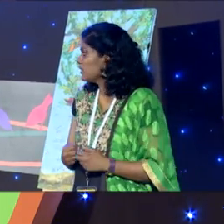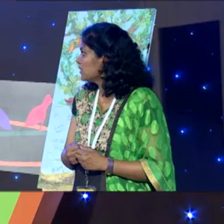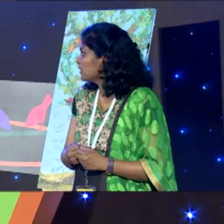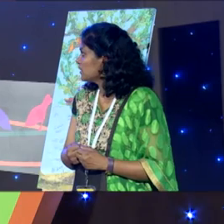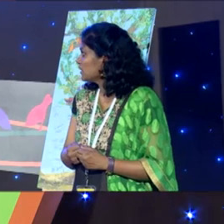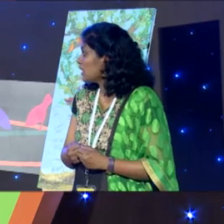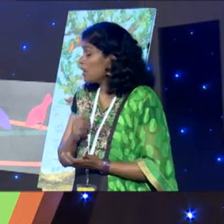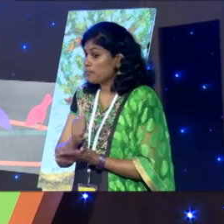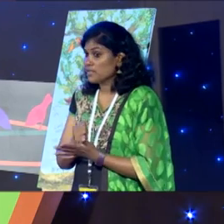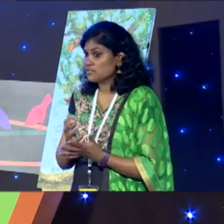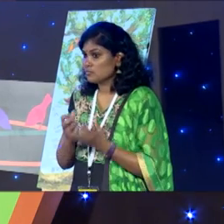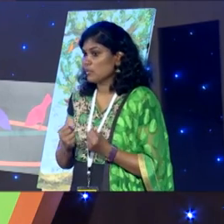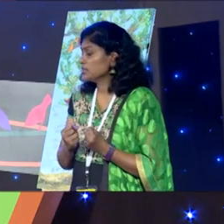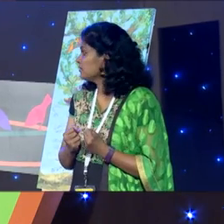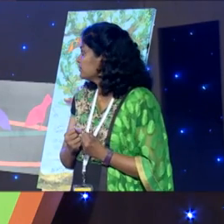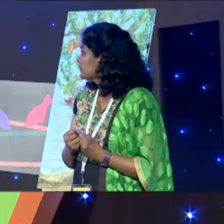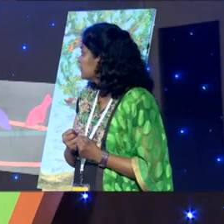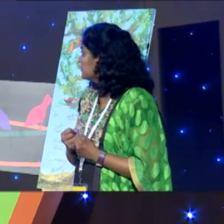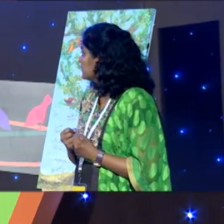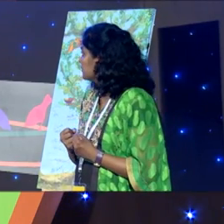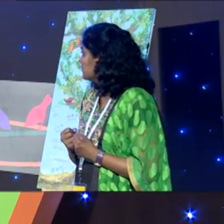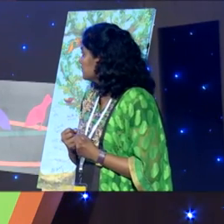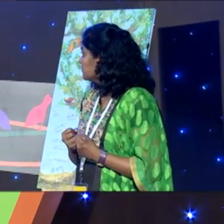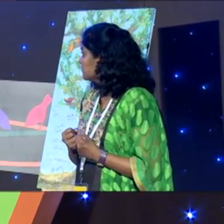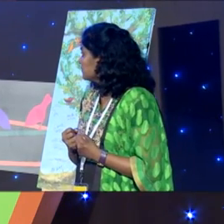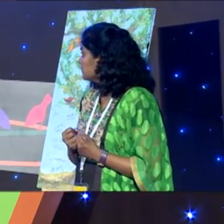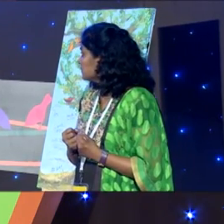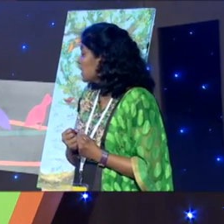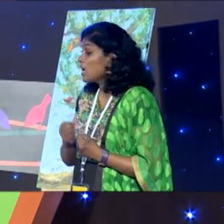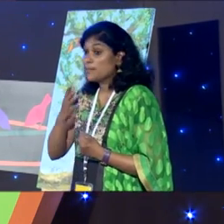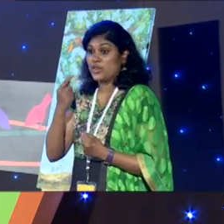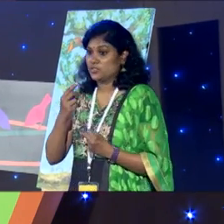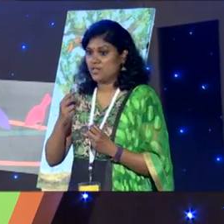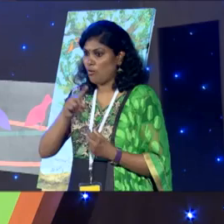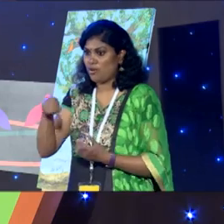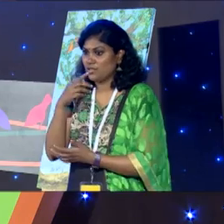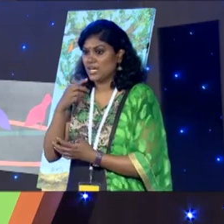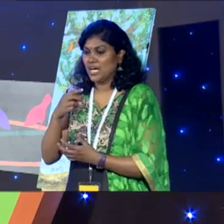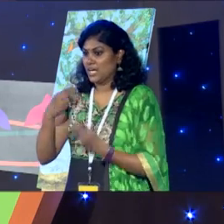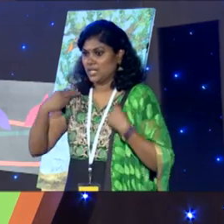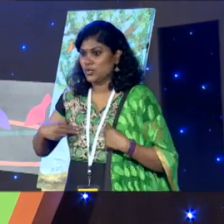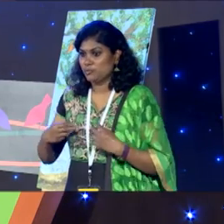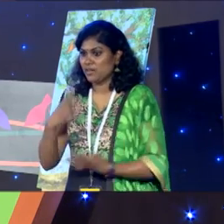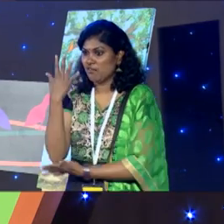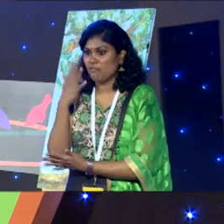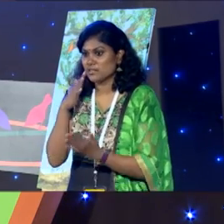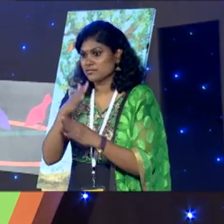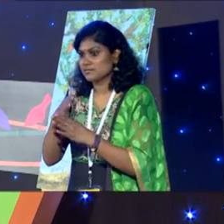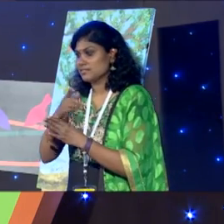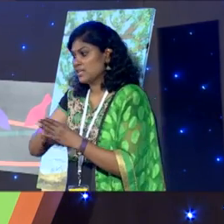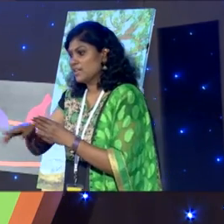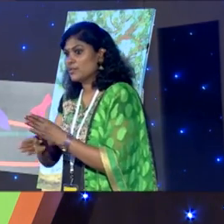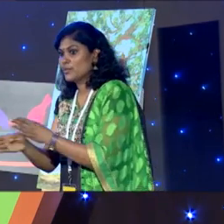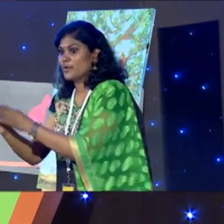human encroachment. We are pushing into their forests. We are chopping down the jungles. to make